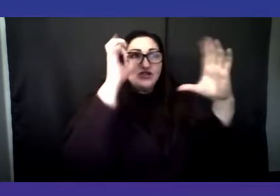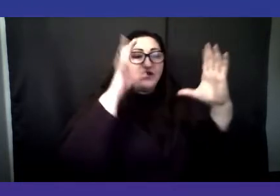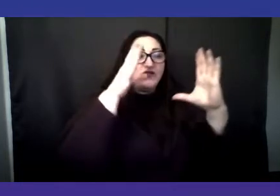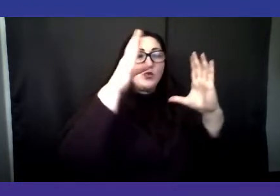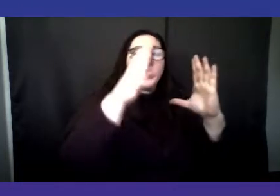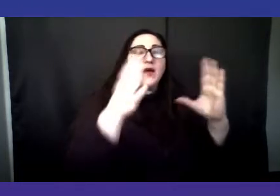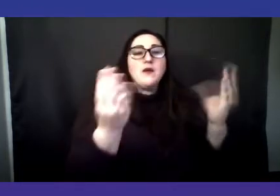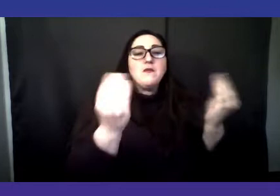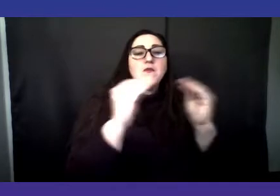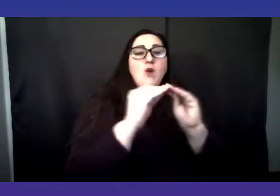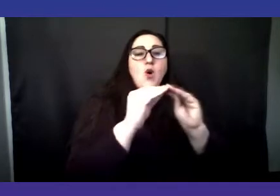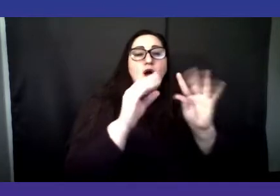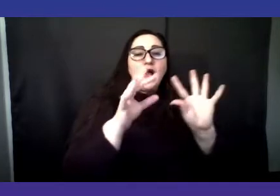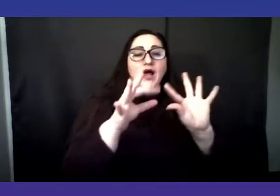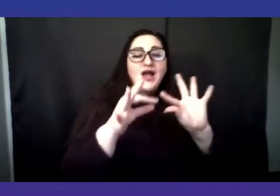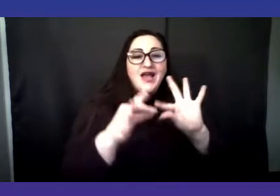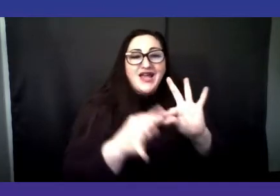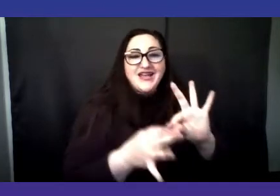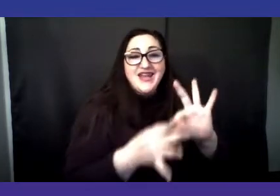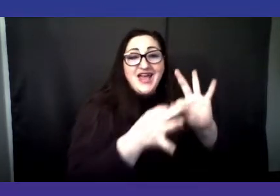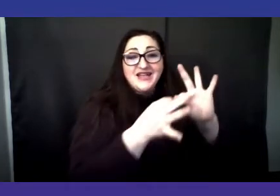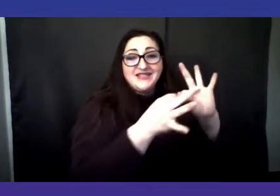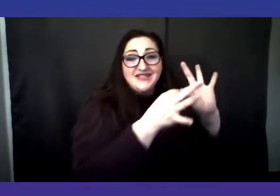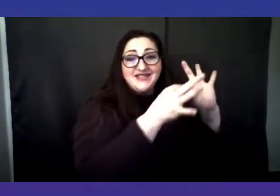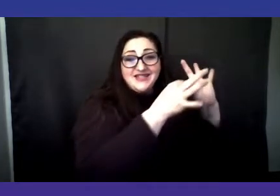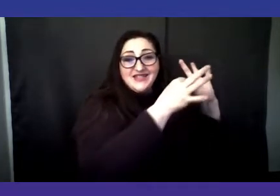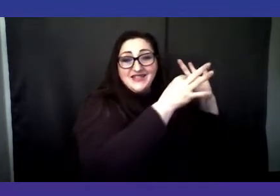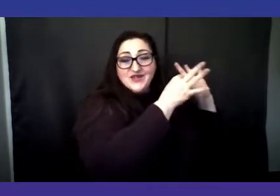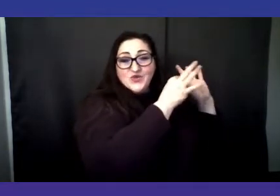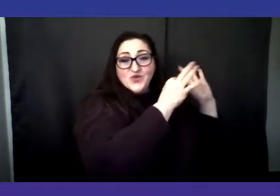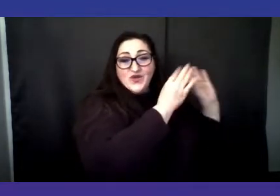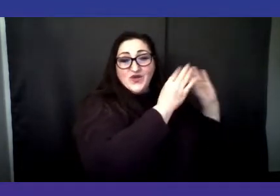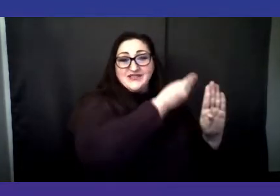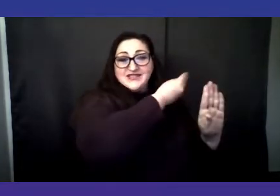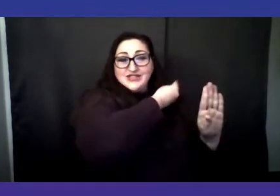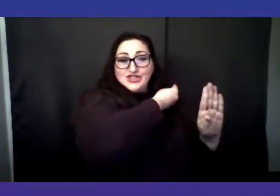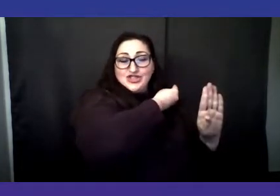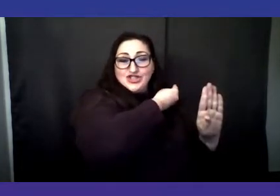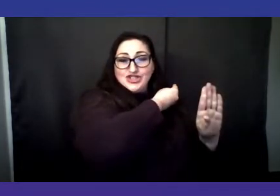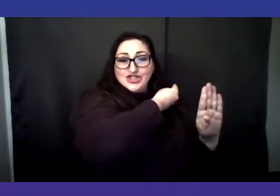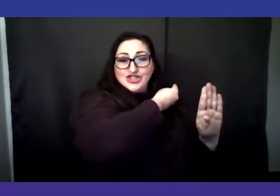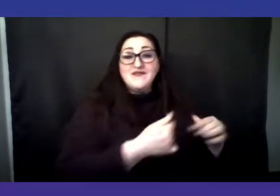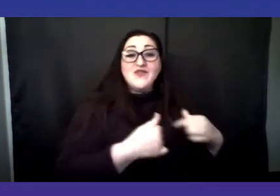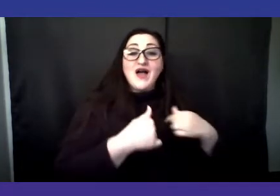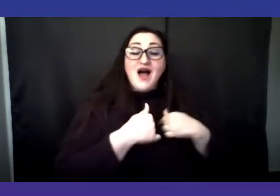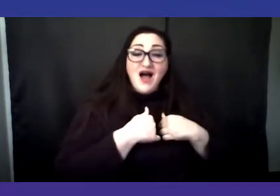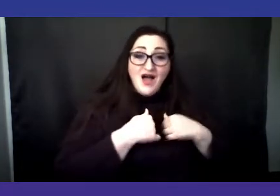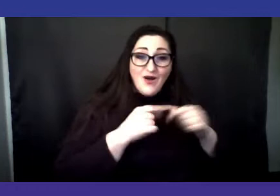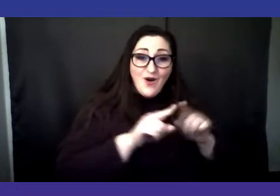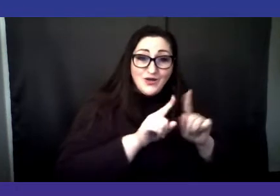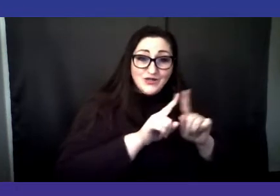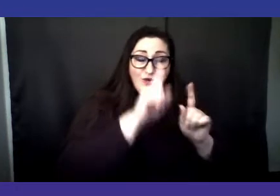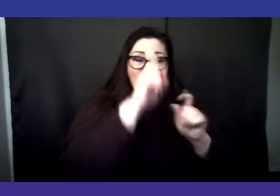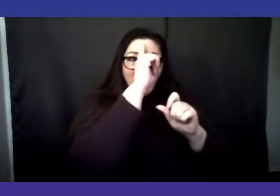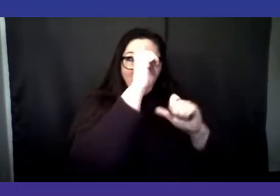with our ancestors, I also imagined that by